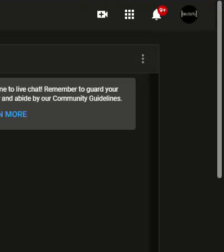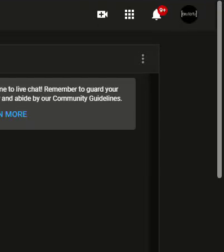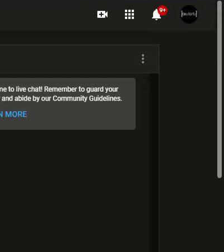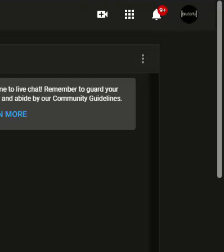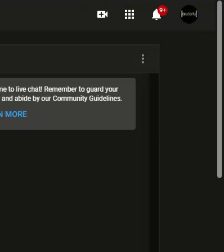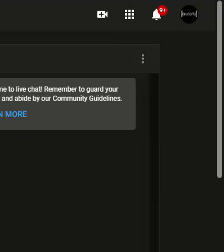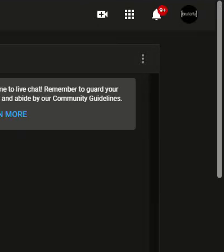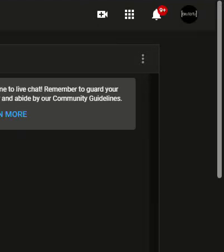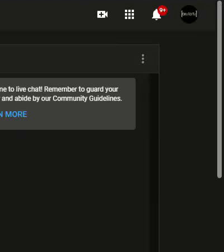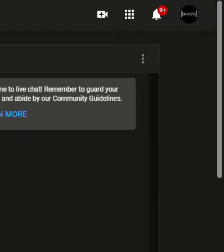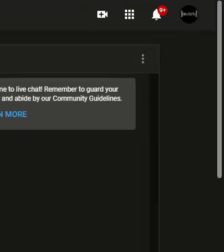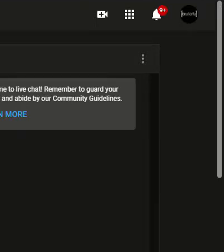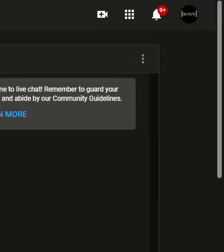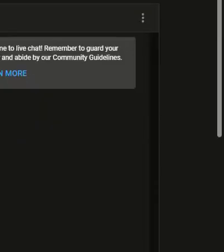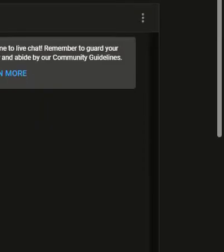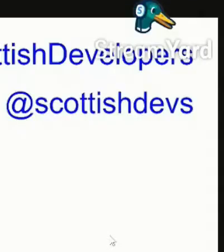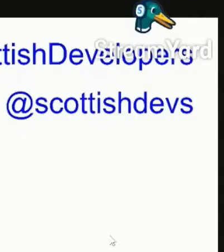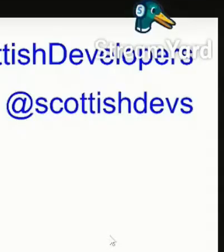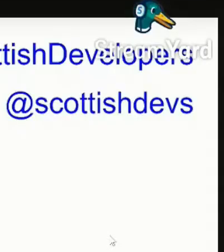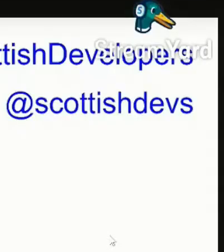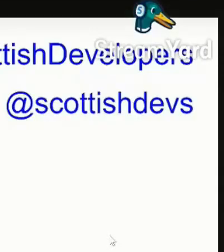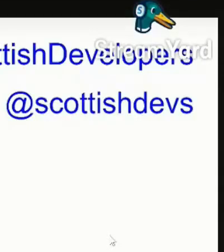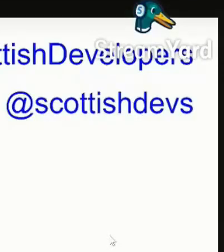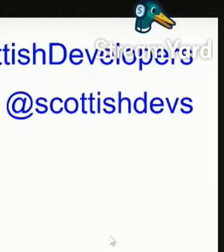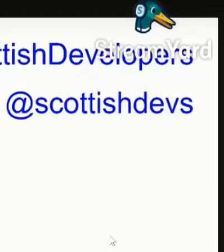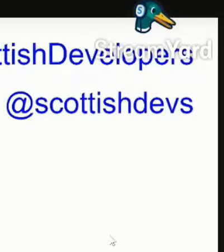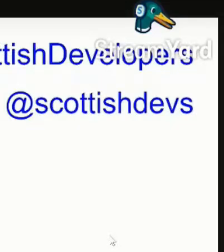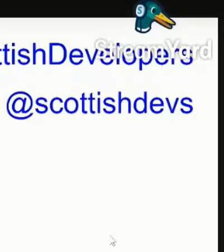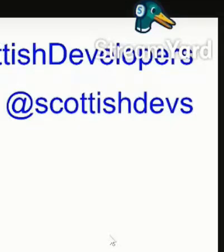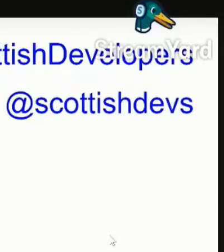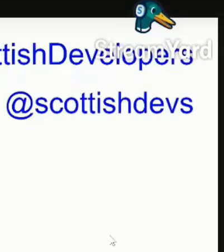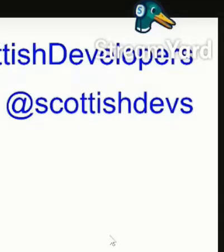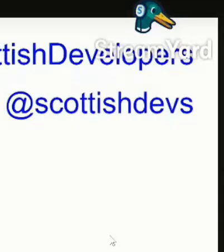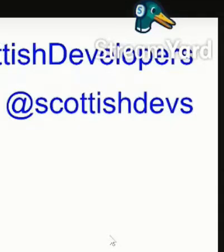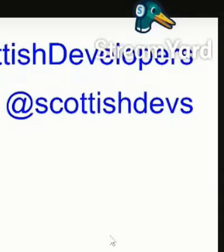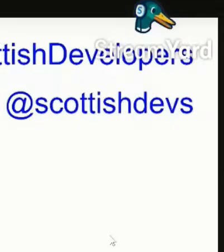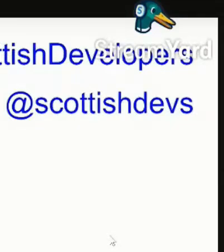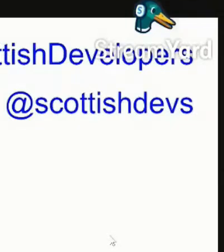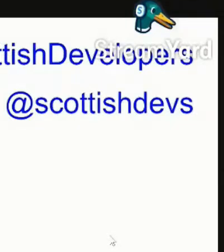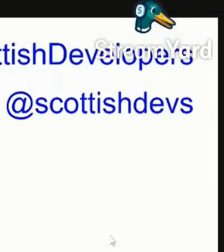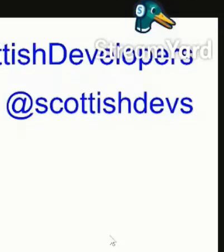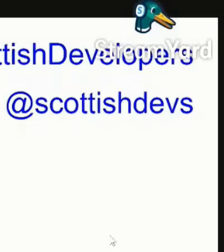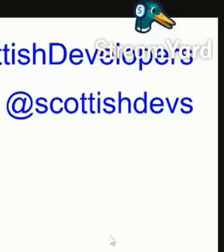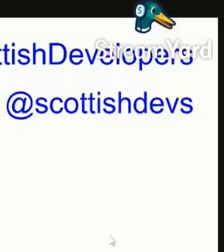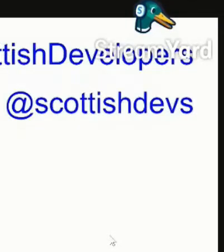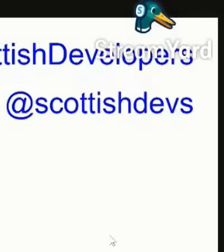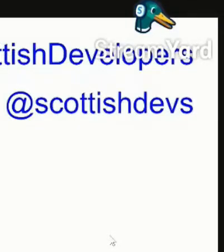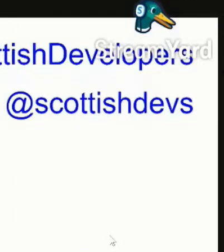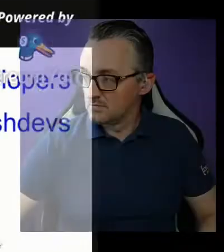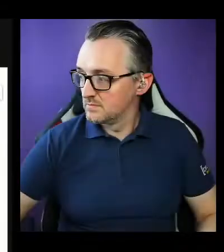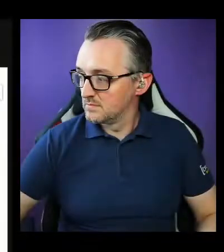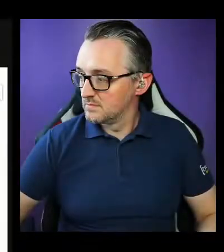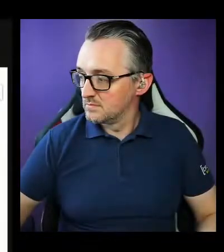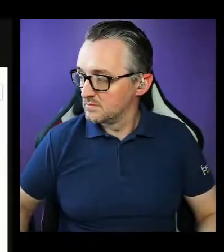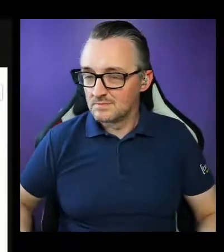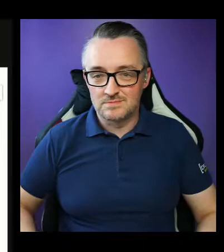How's it going, Andrew? You're through in Edinburgh, right? Great. It's unusually good here as well, and unusually warm. Good. It's